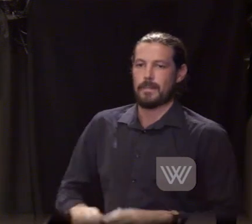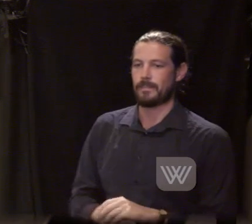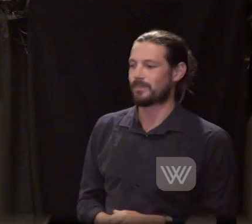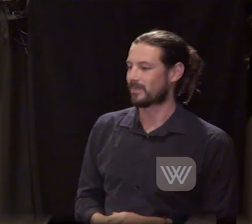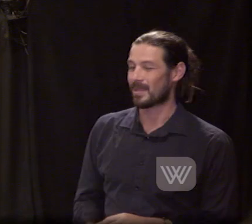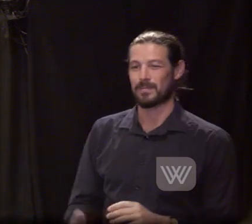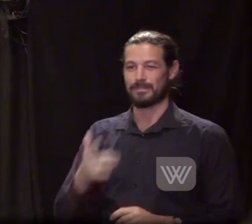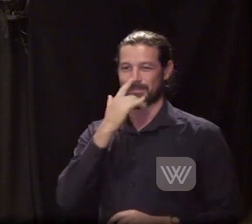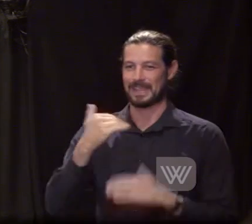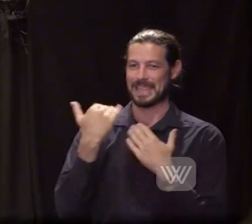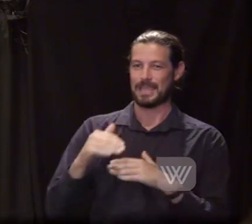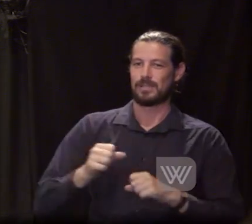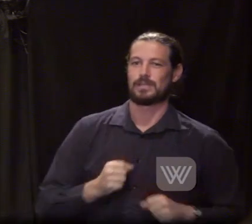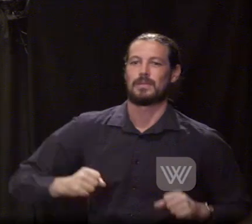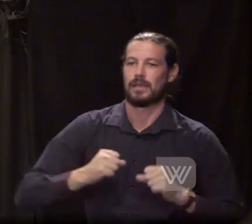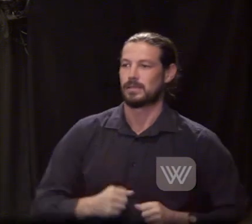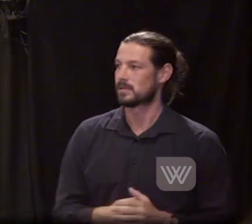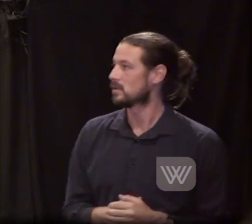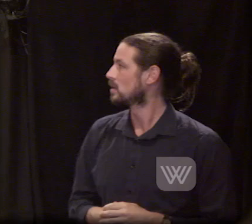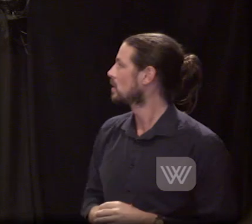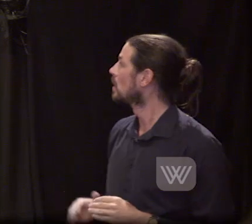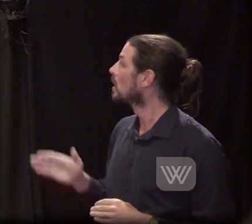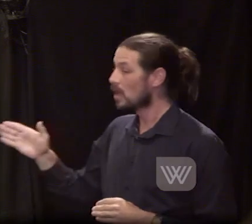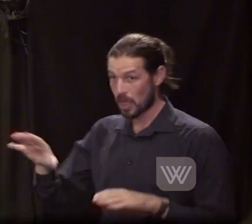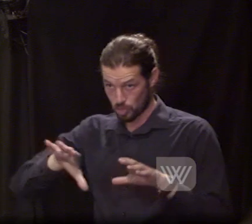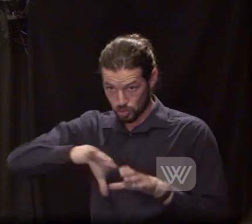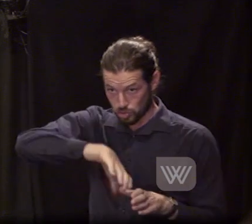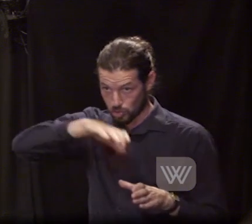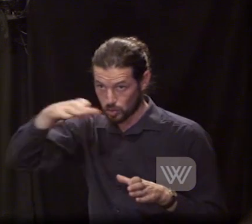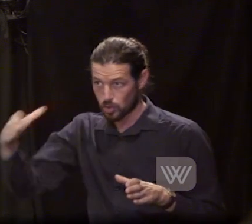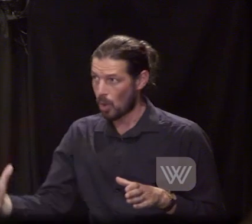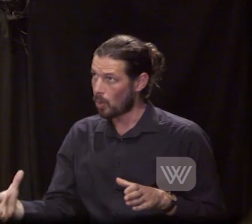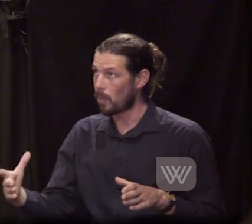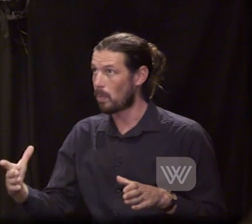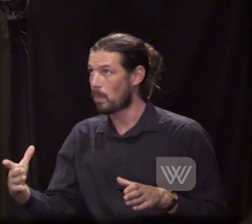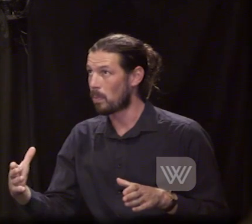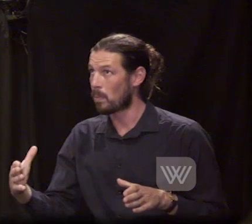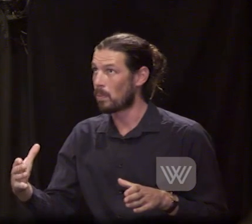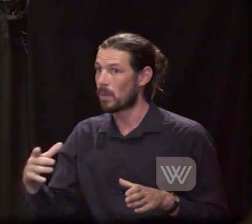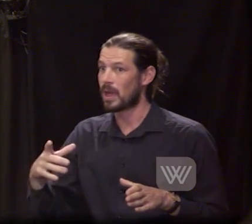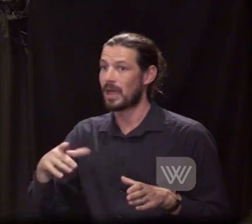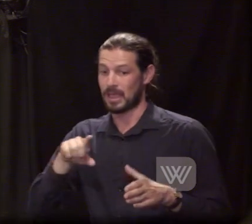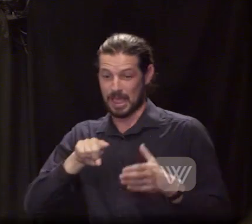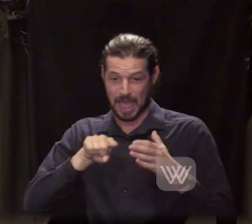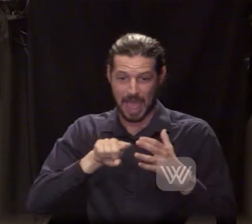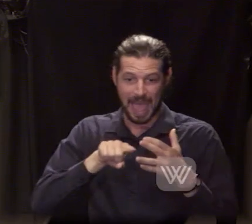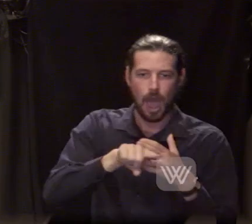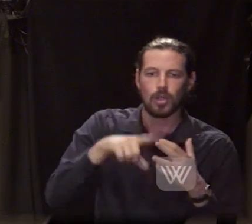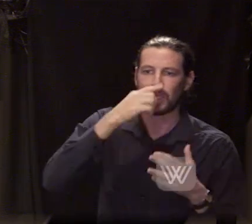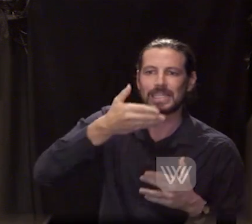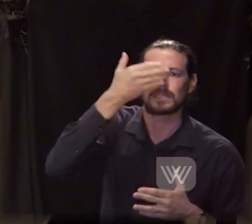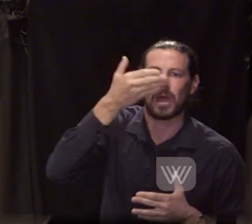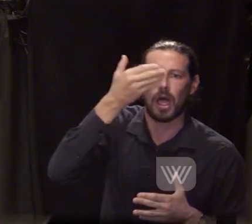food. Fair enough. Is this a hermetically sealed environment? I guess I'm asking, can you smell the outdoors? Or are you that isolated?